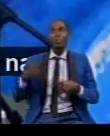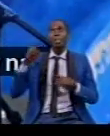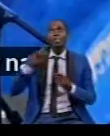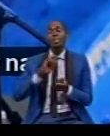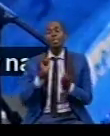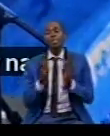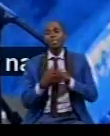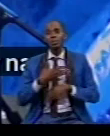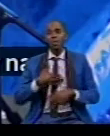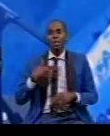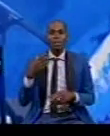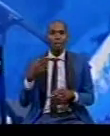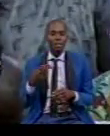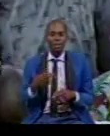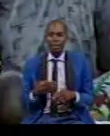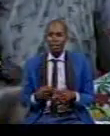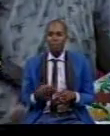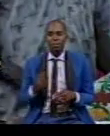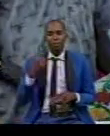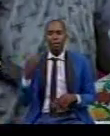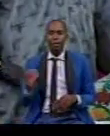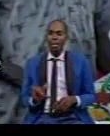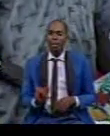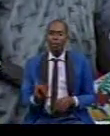Look at the way you are saying it.